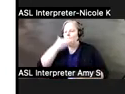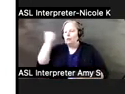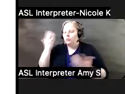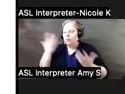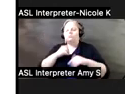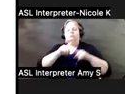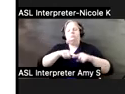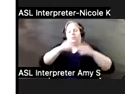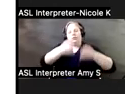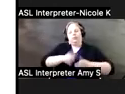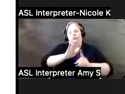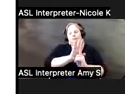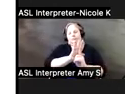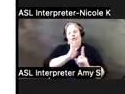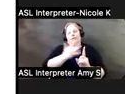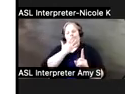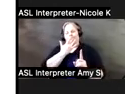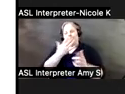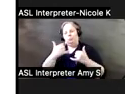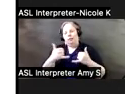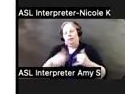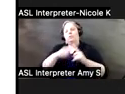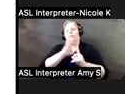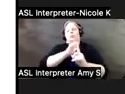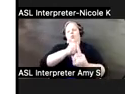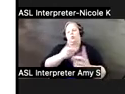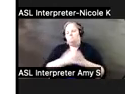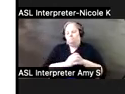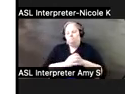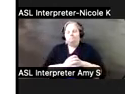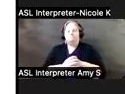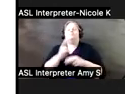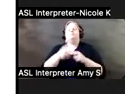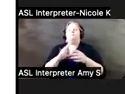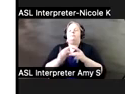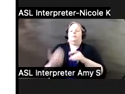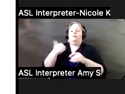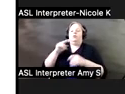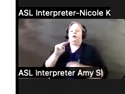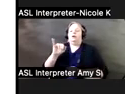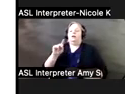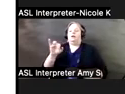and then also what the person's goals are. So like I said before, the Nintendo Switch has some of the easiest games. So